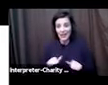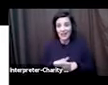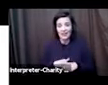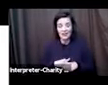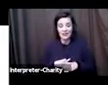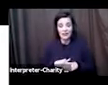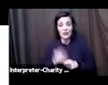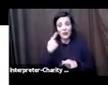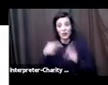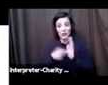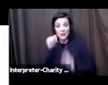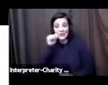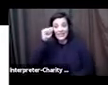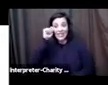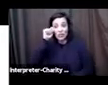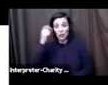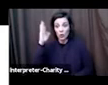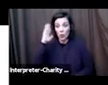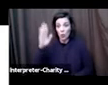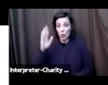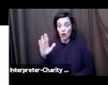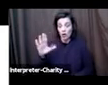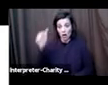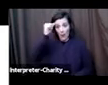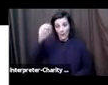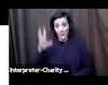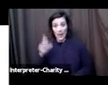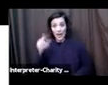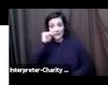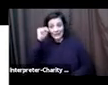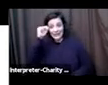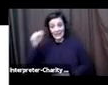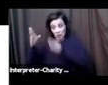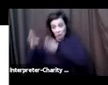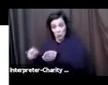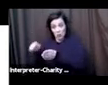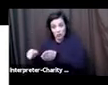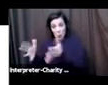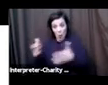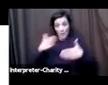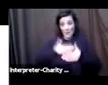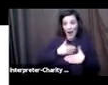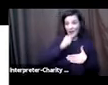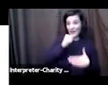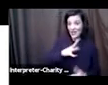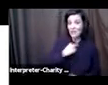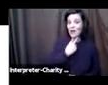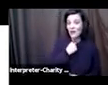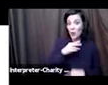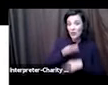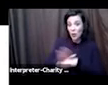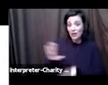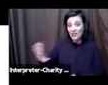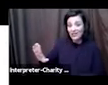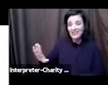like a teenager, I don't think a male teenager is going to want my voice per se on their device. With the little ones,